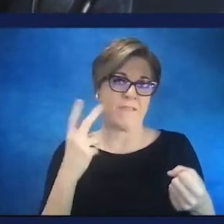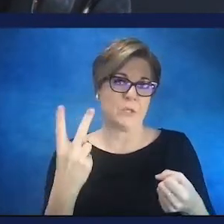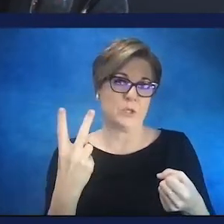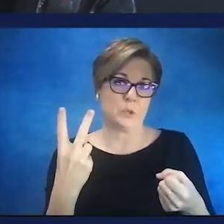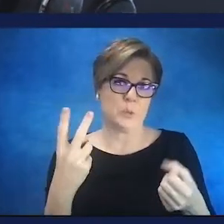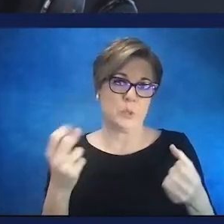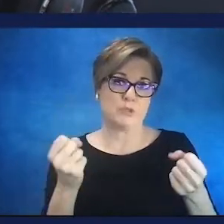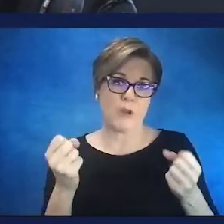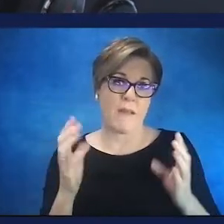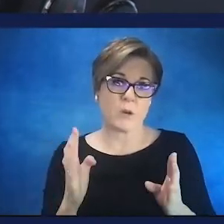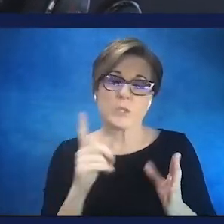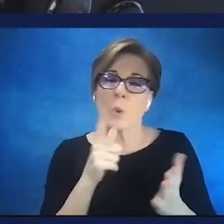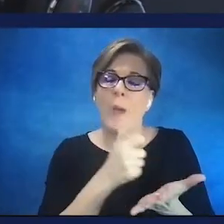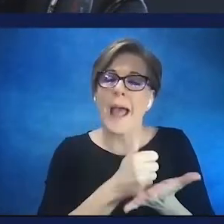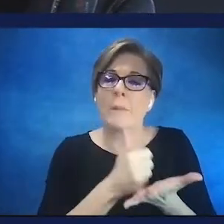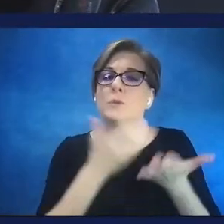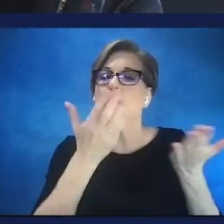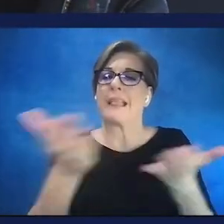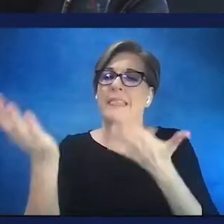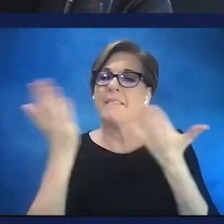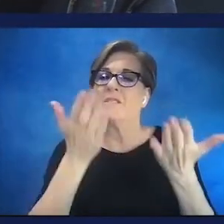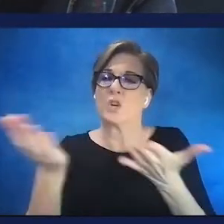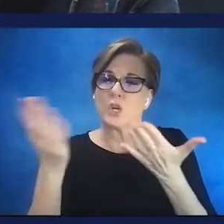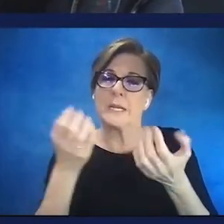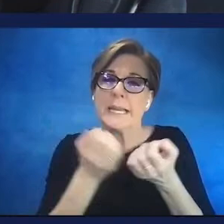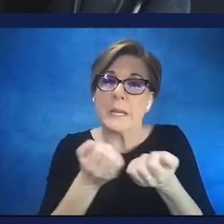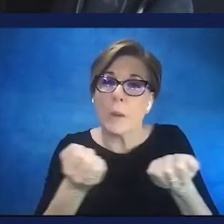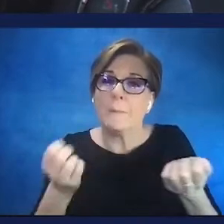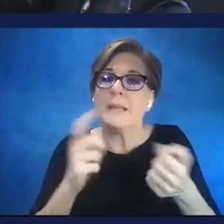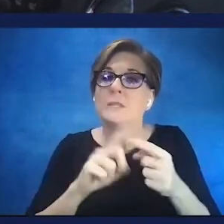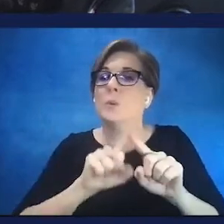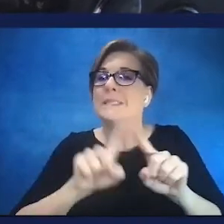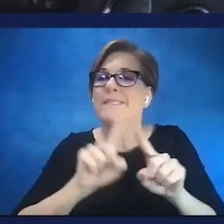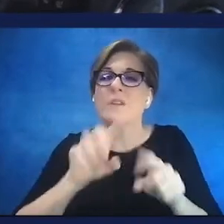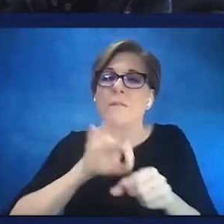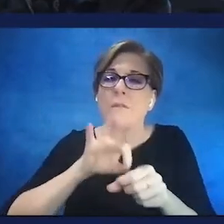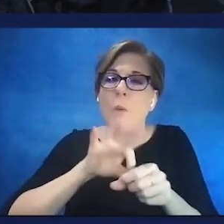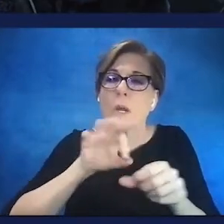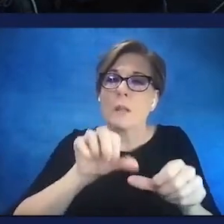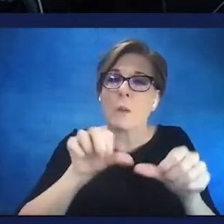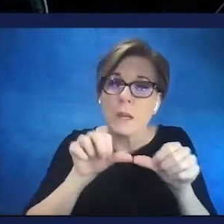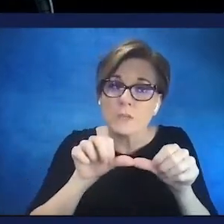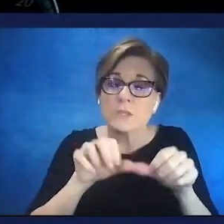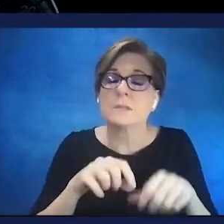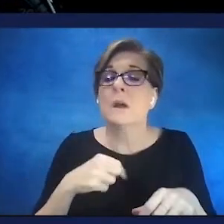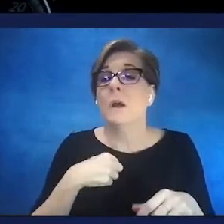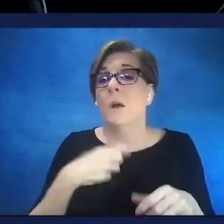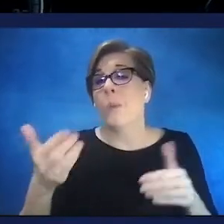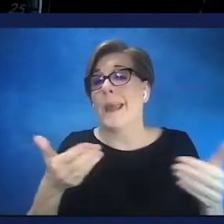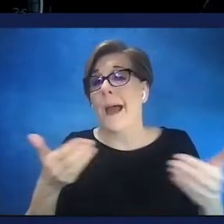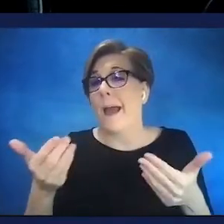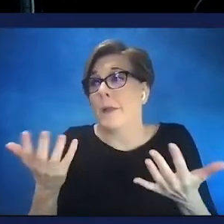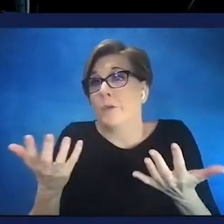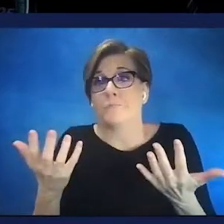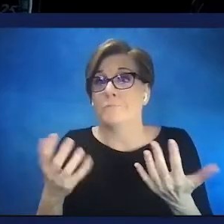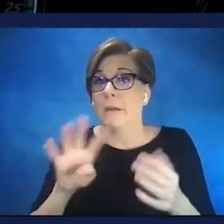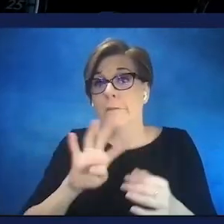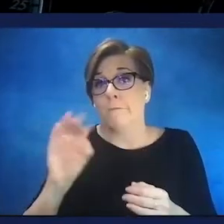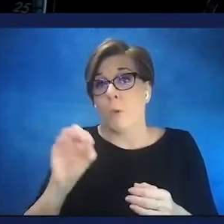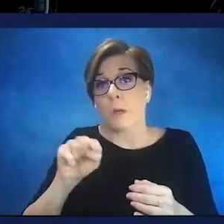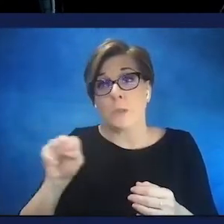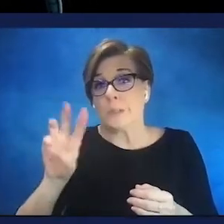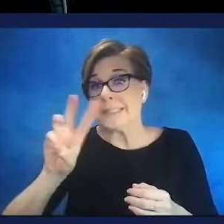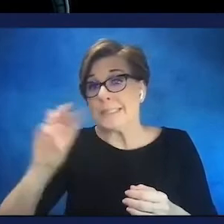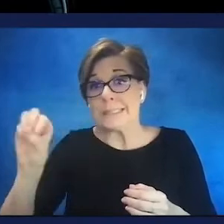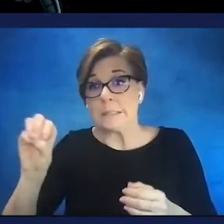different drivers that are assisting us with delivering all of that equipment out to the voting locations. And we usually hire anywhere from